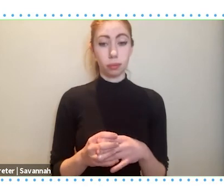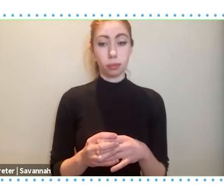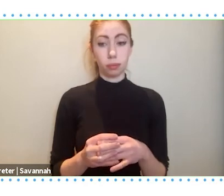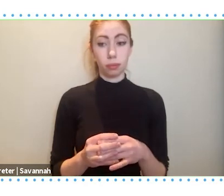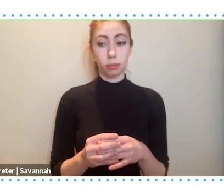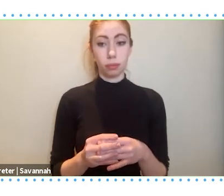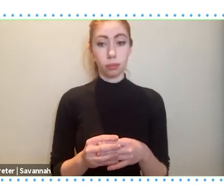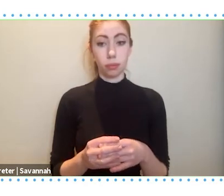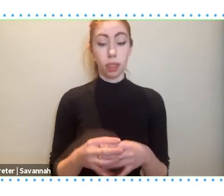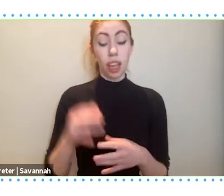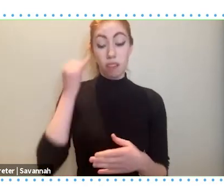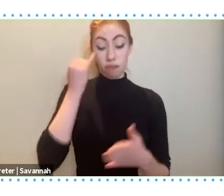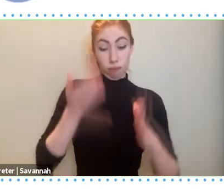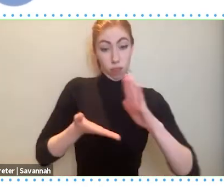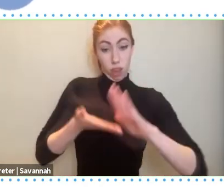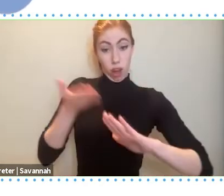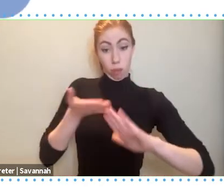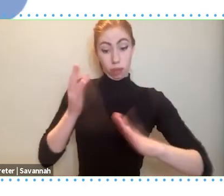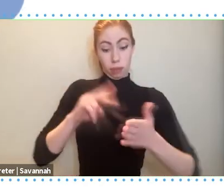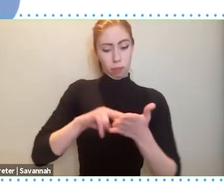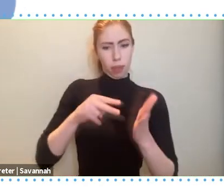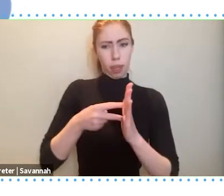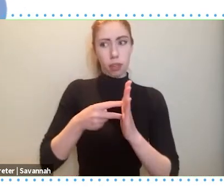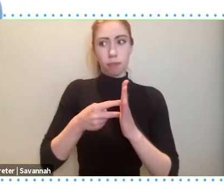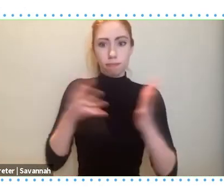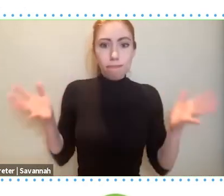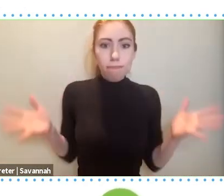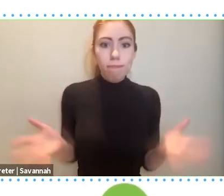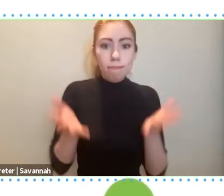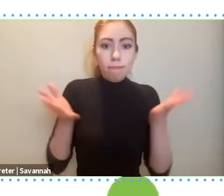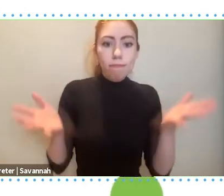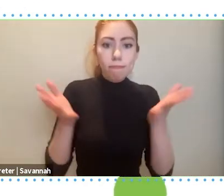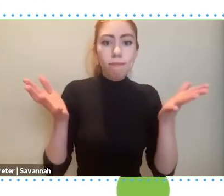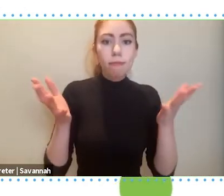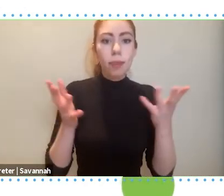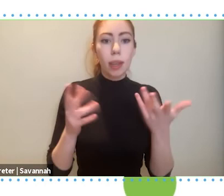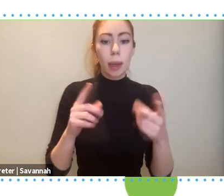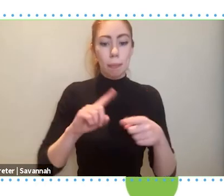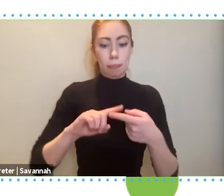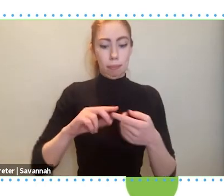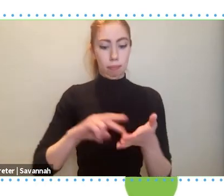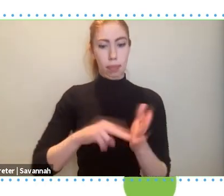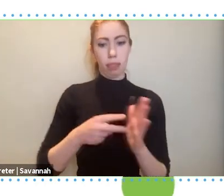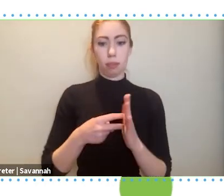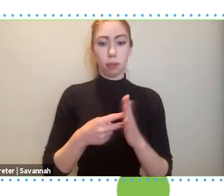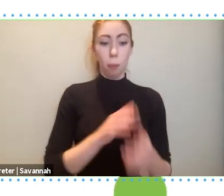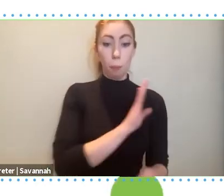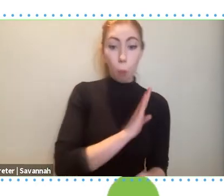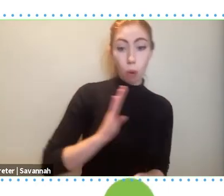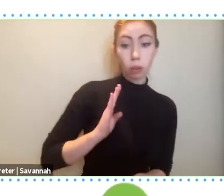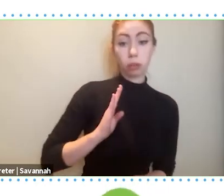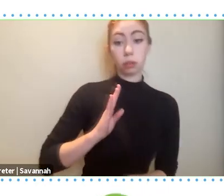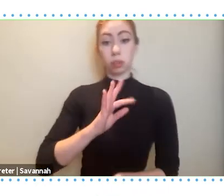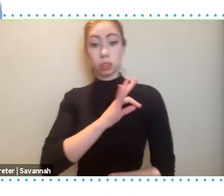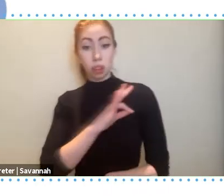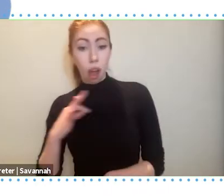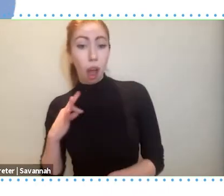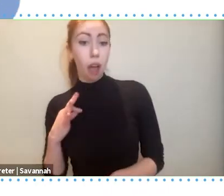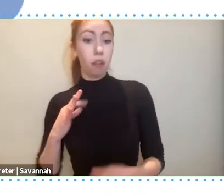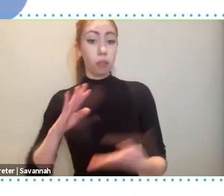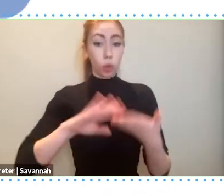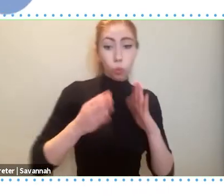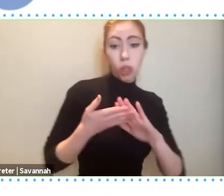your organization, it's a shared responsibility between the professional staff and the volunteer board, and should be seen as a journey and